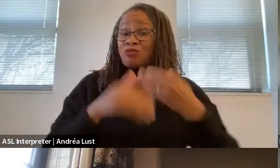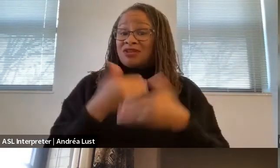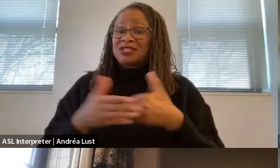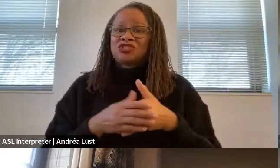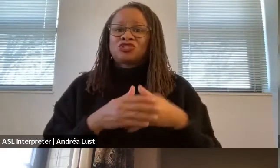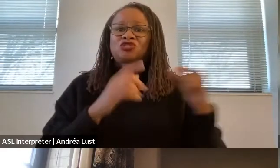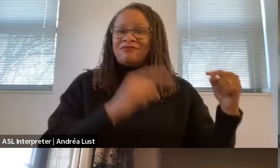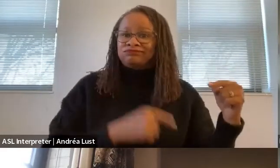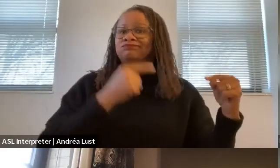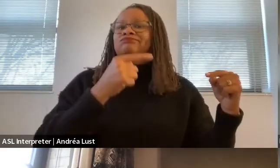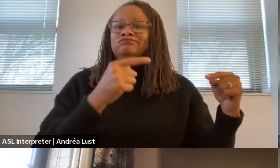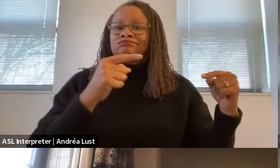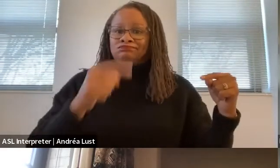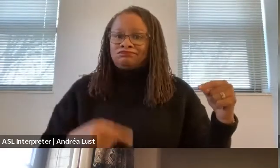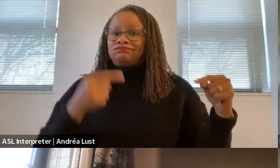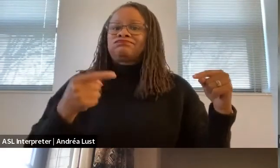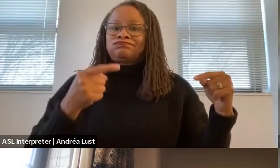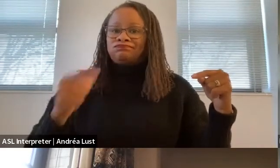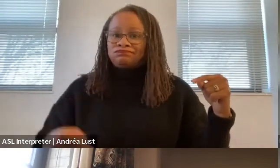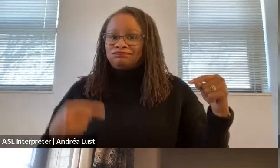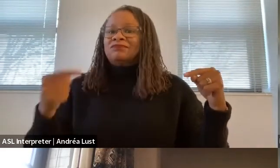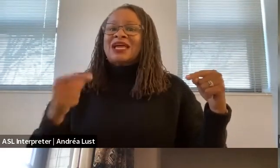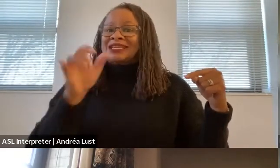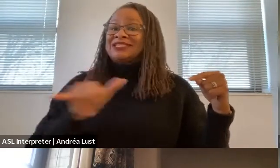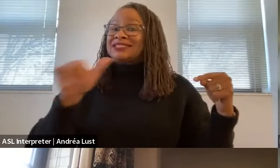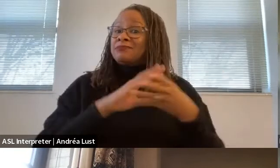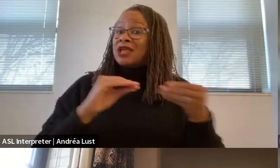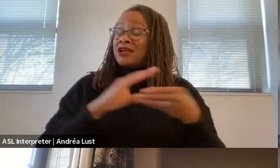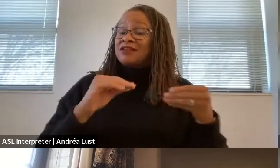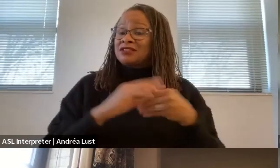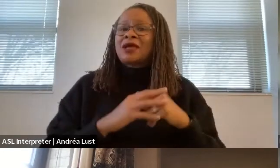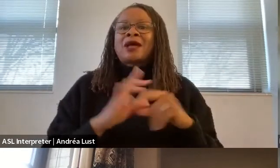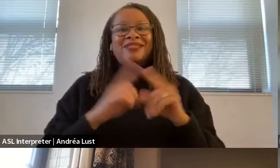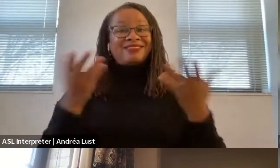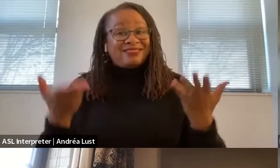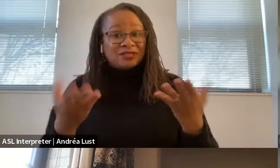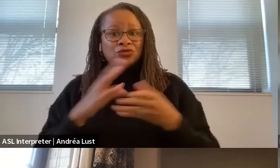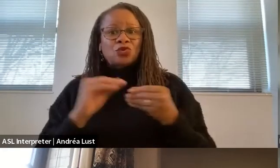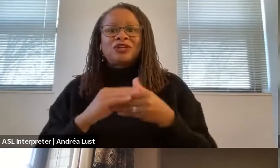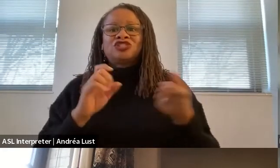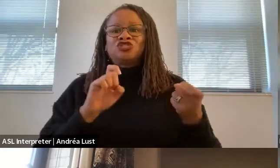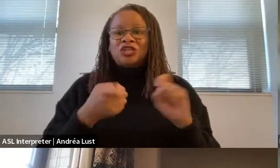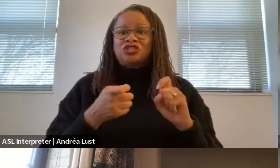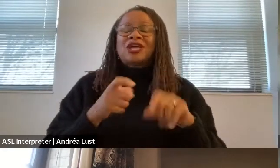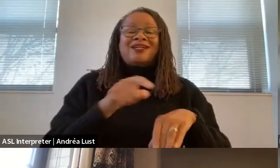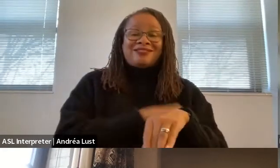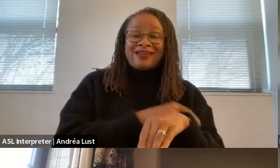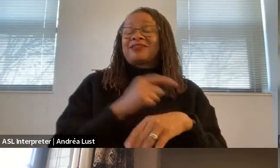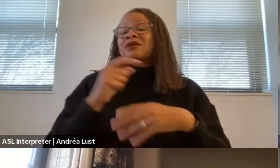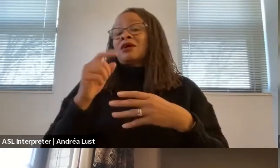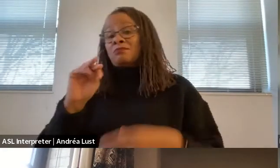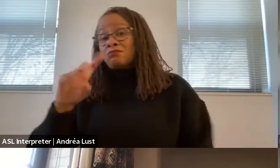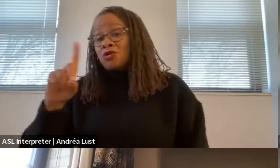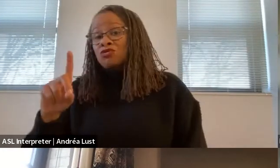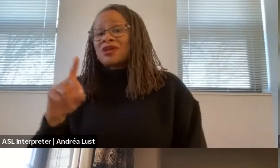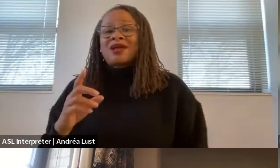linear narrative. But in this, like, it would change like length and mood. And so Morgan and I, at some point, we sort of let it